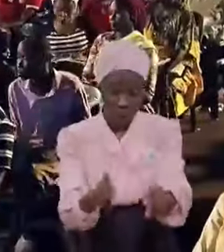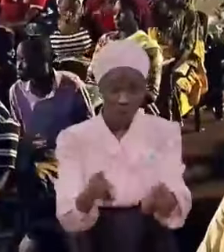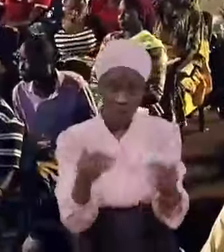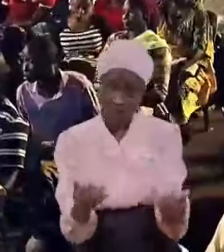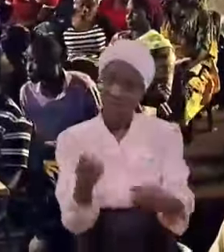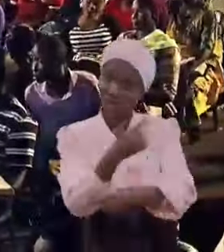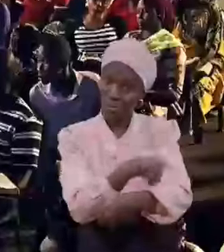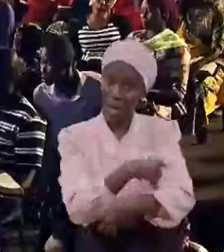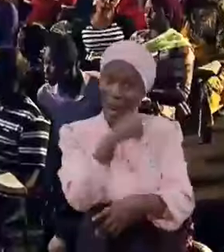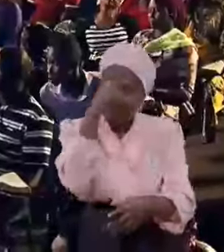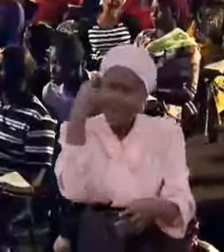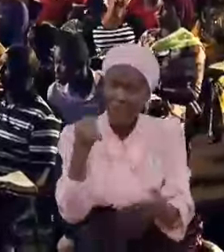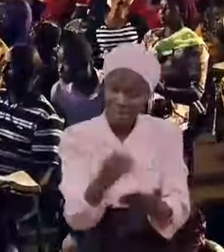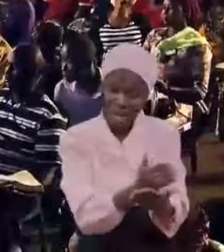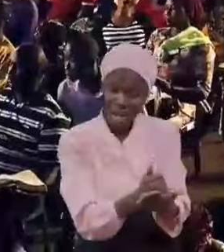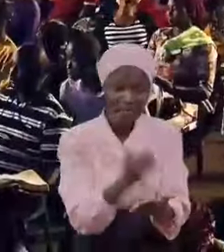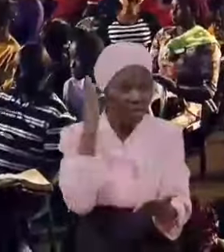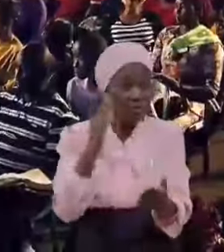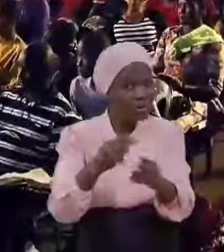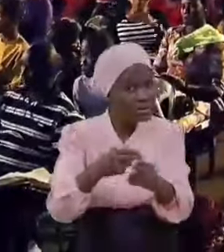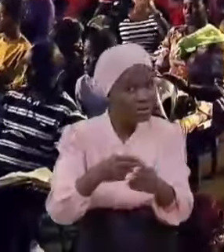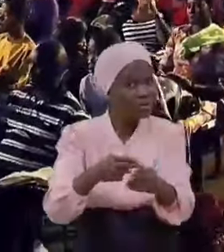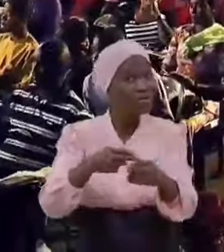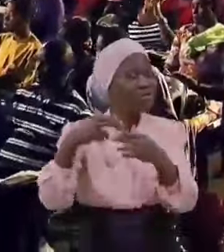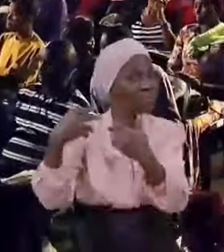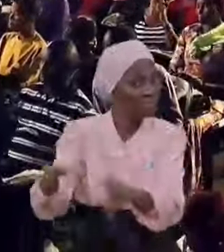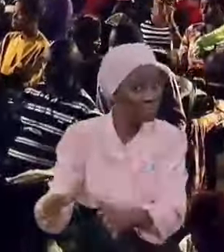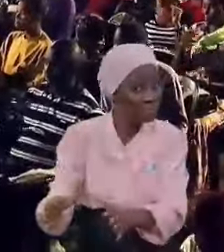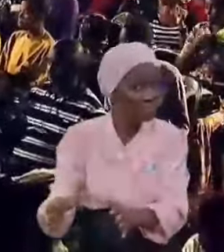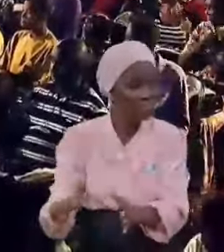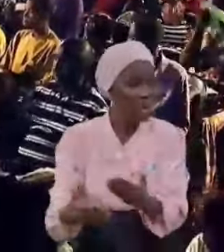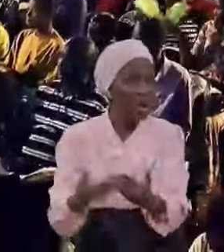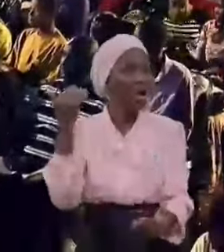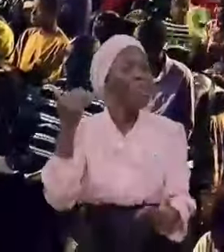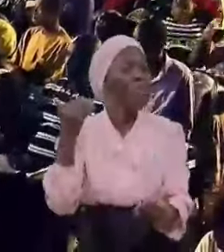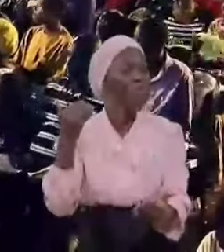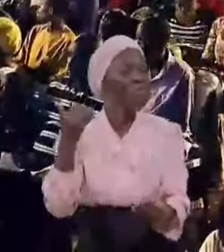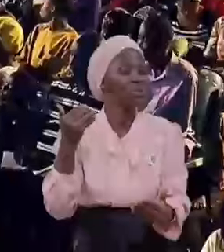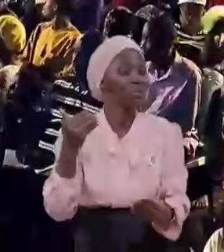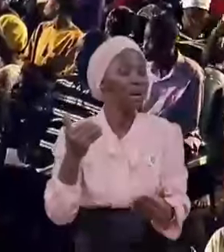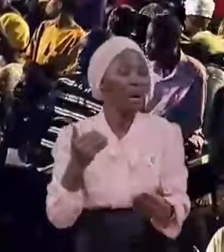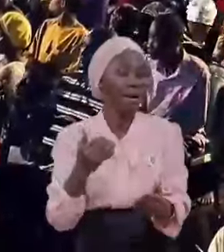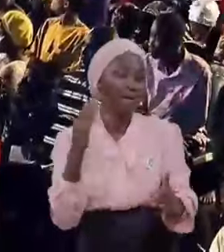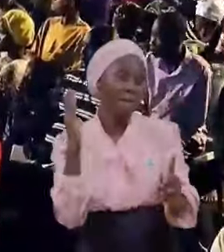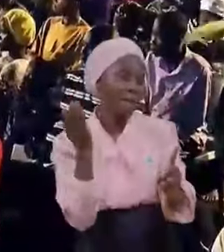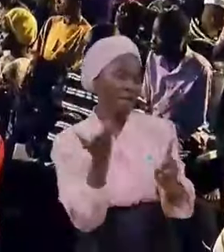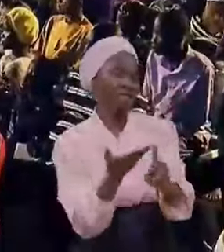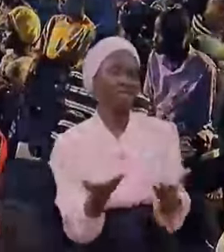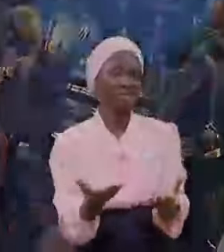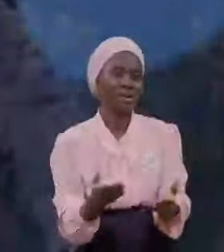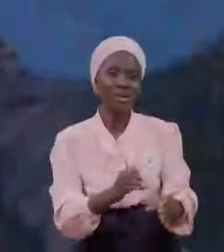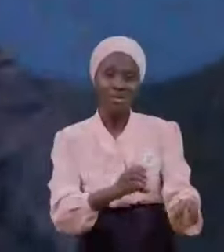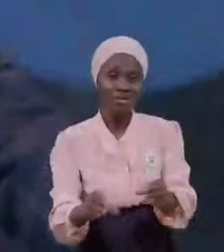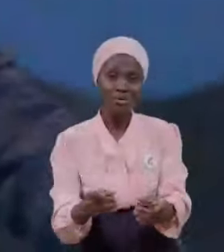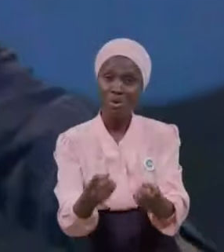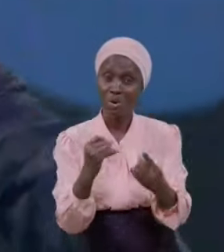doom comes at last. Doom comes at last. If you do not